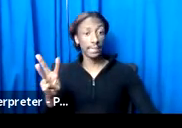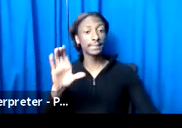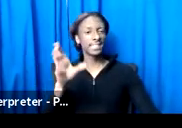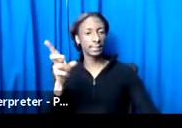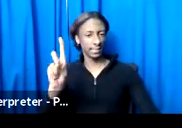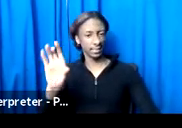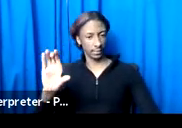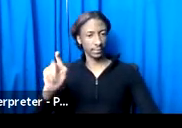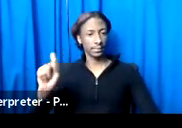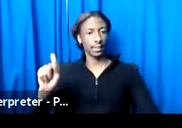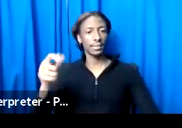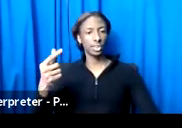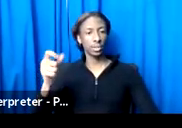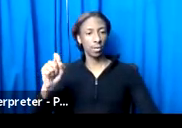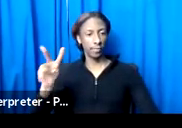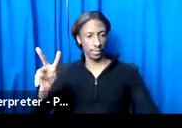cdc.gov.